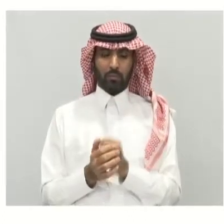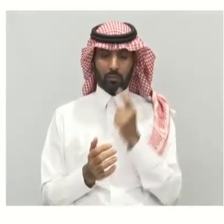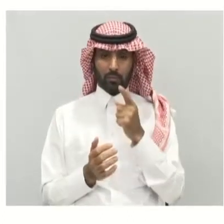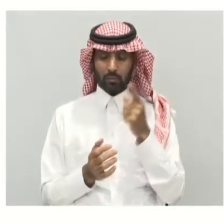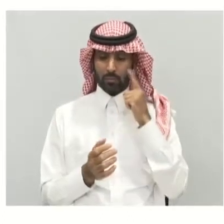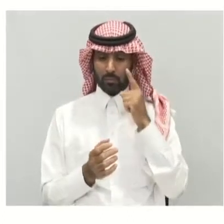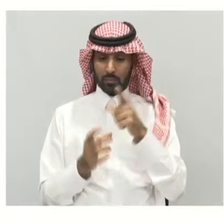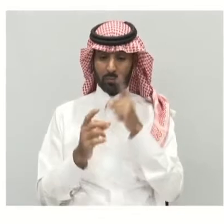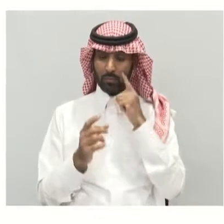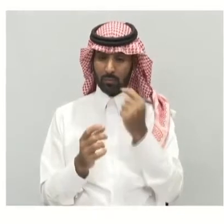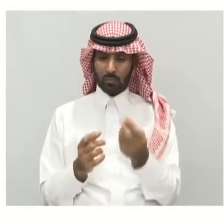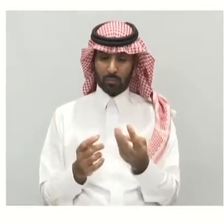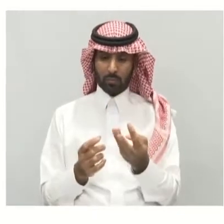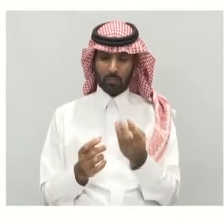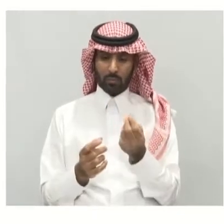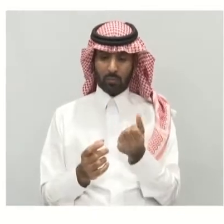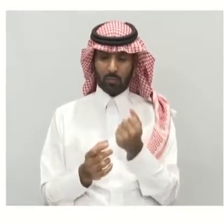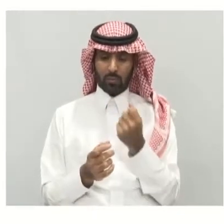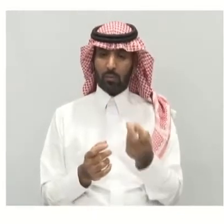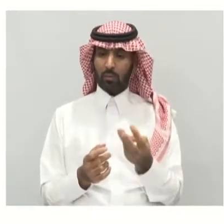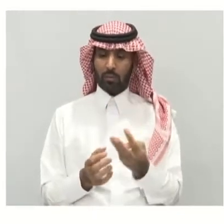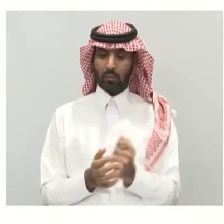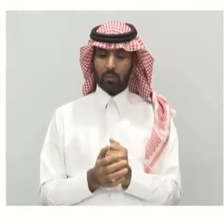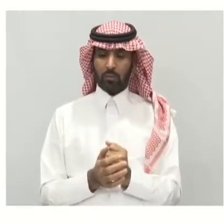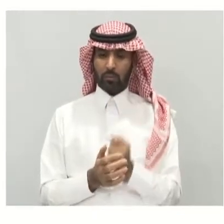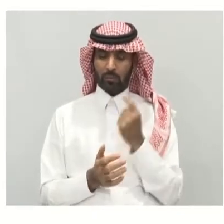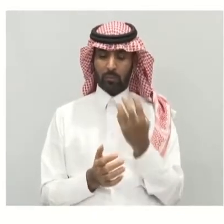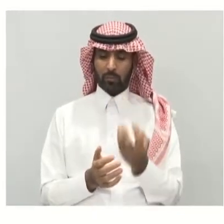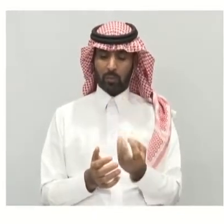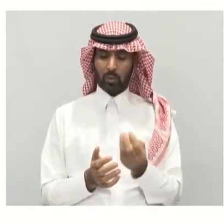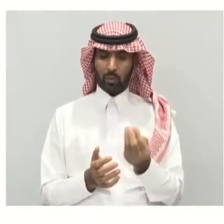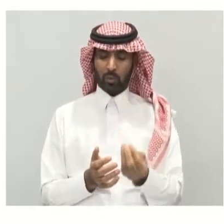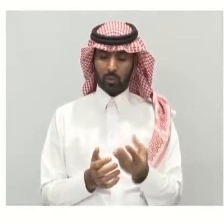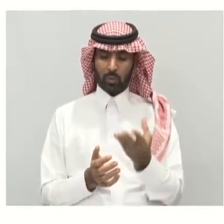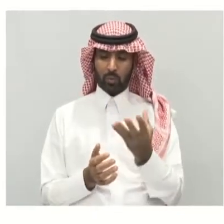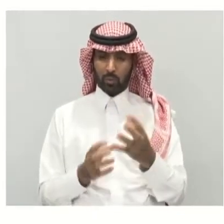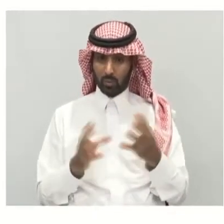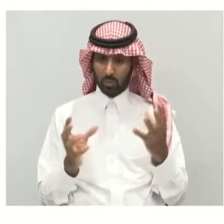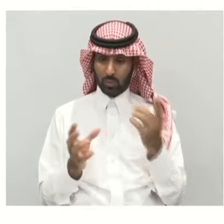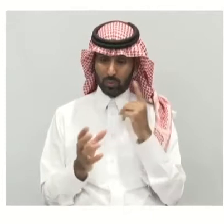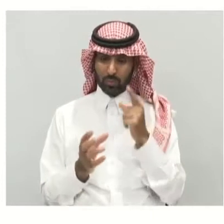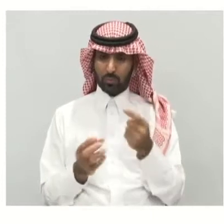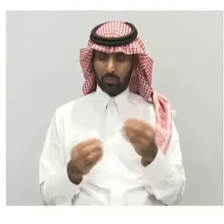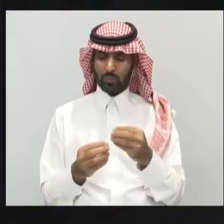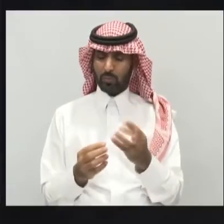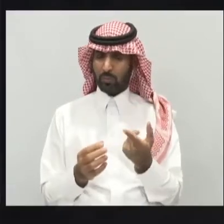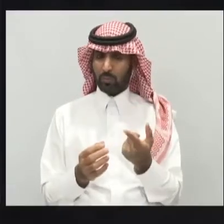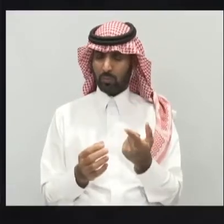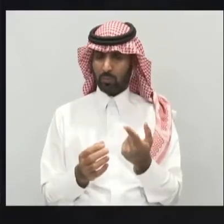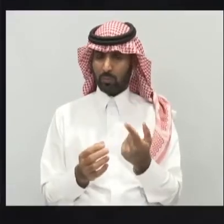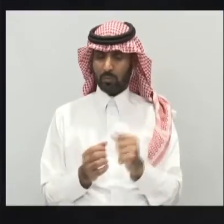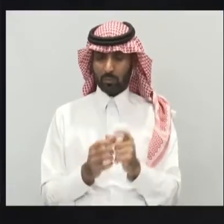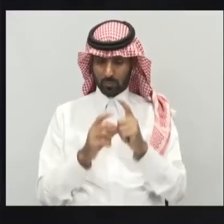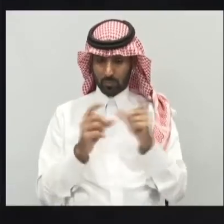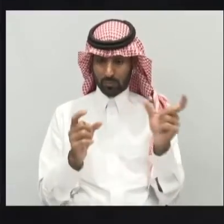Use expressions of quantity. He wants you to use the expressions of quantity. Like, can you give me examples of expressions